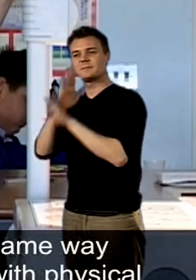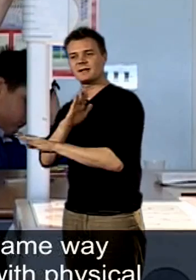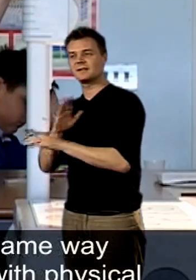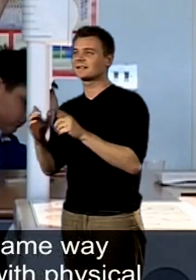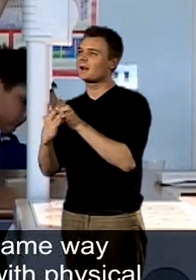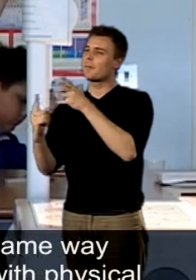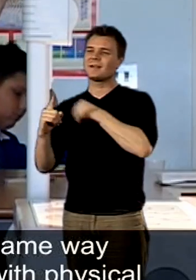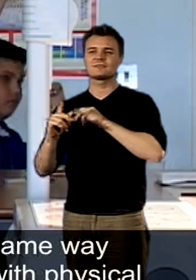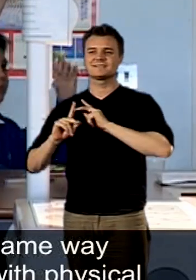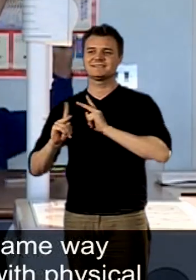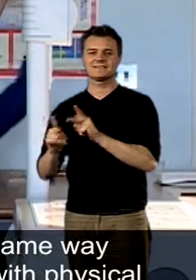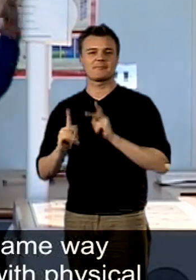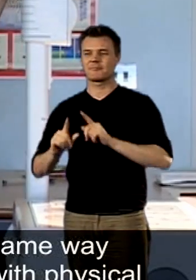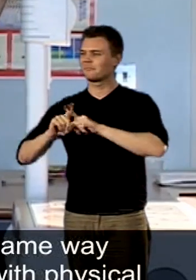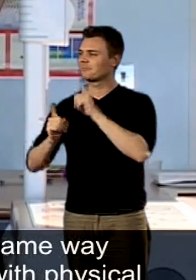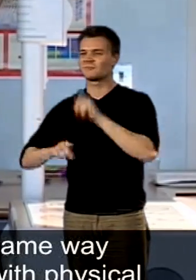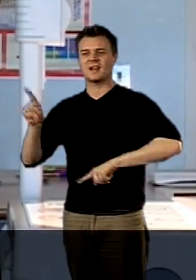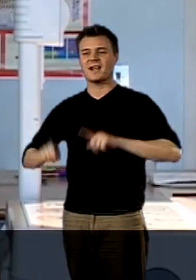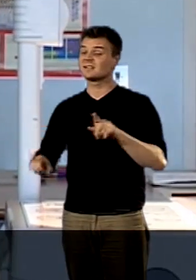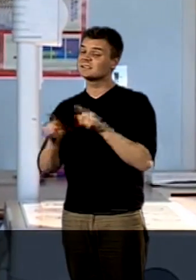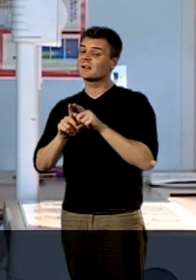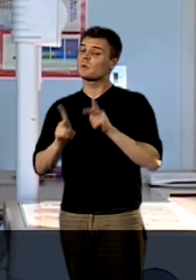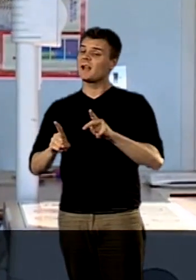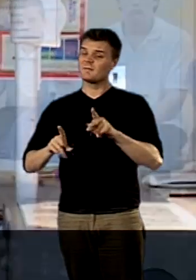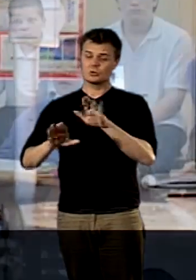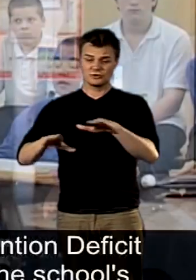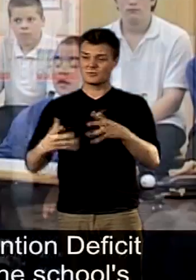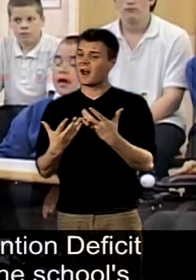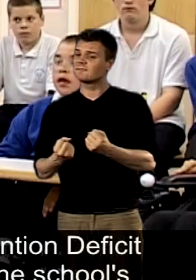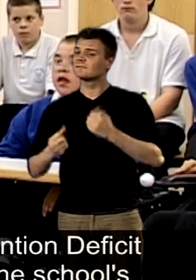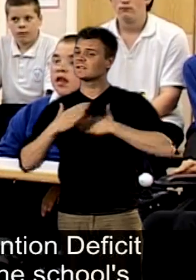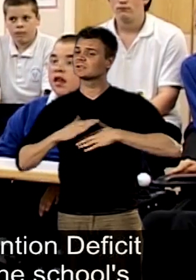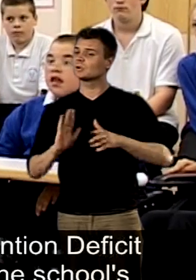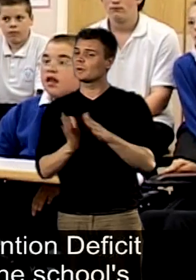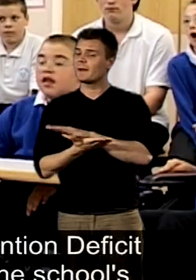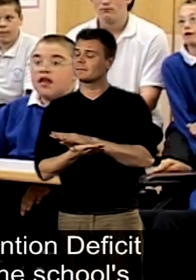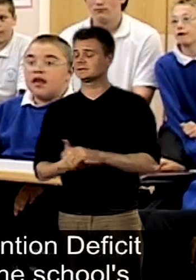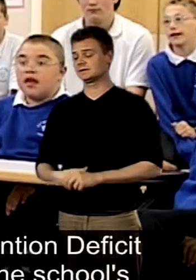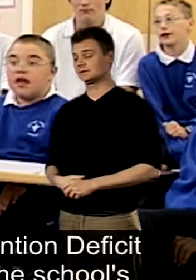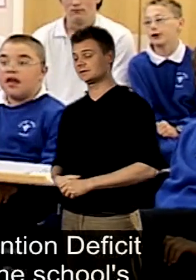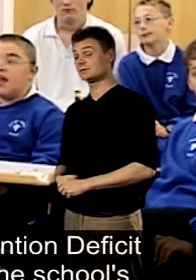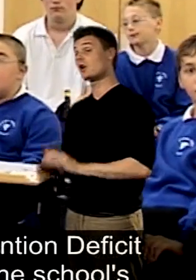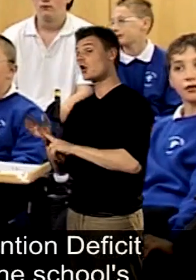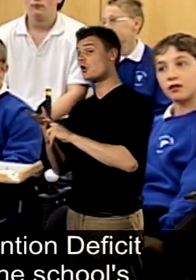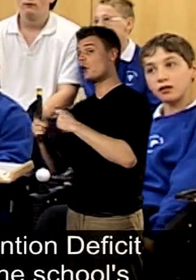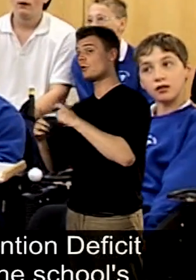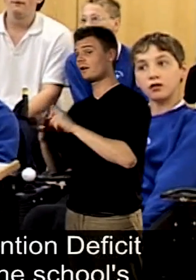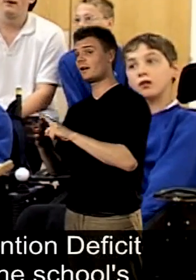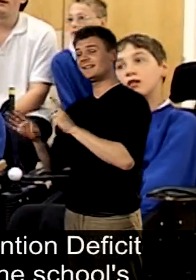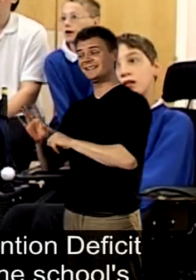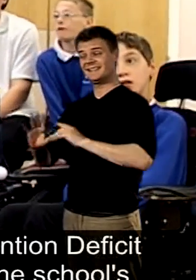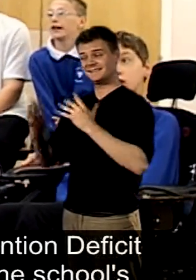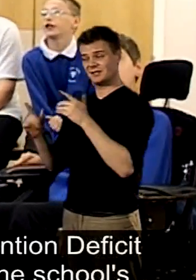know, there's just a whole range, in the same way that there's a whole range for children with physical impairment too. Luke is a Year 10 student with attention deficit disorder